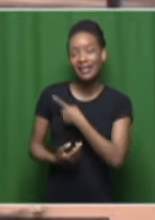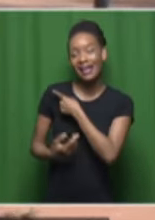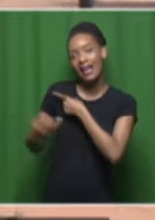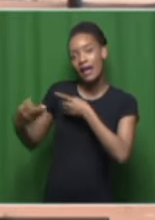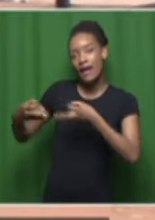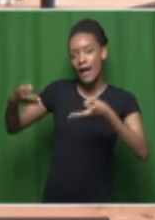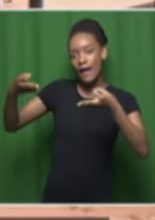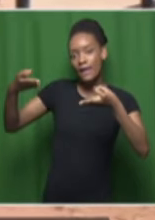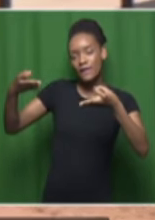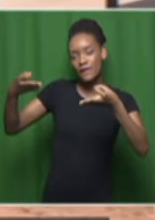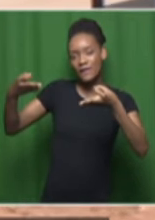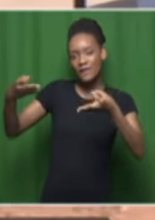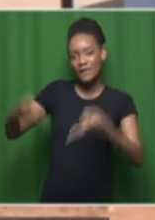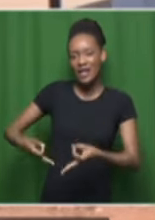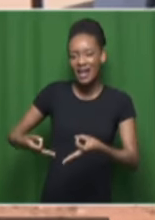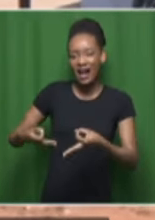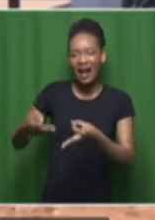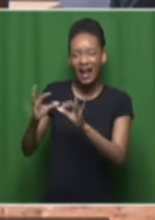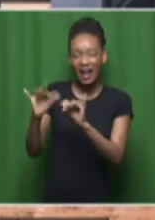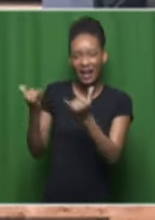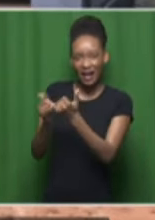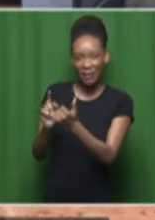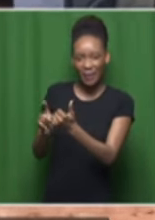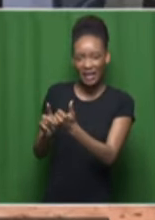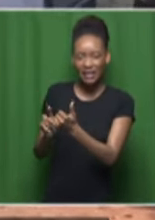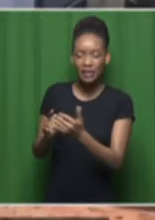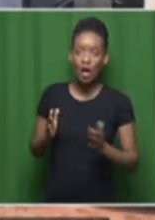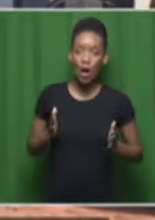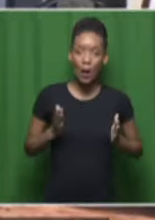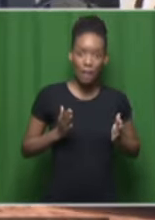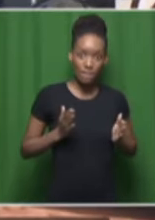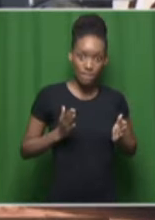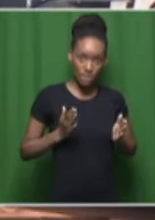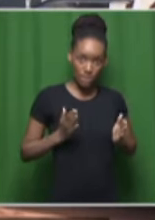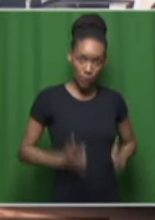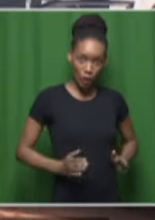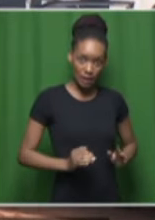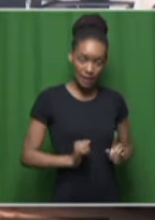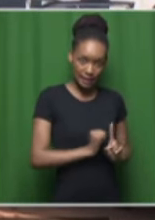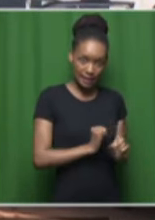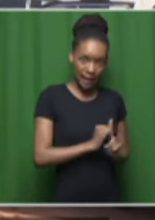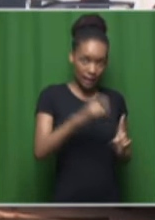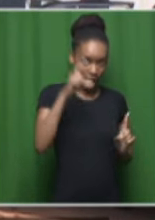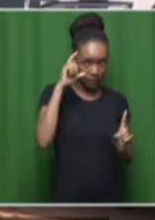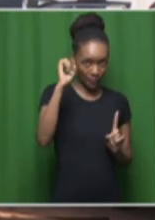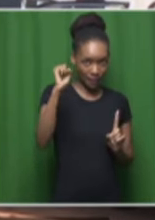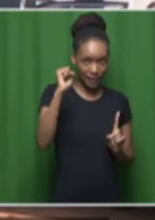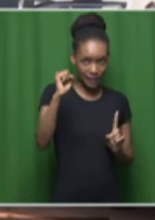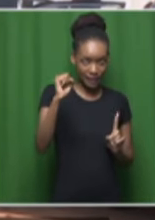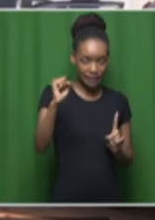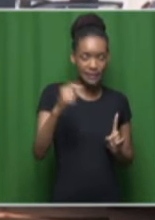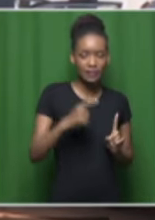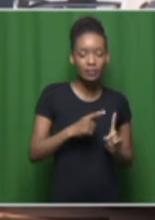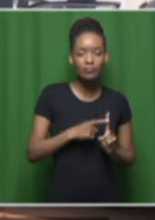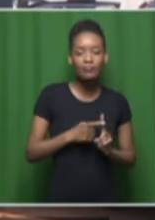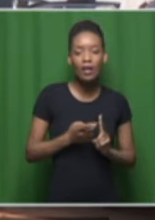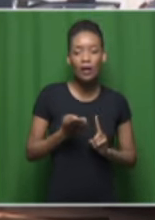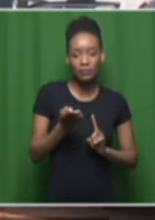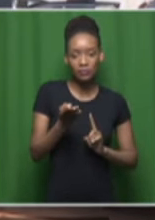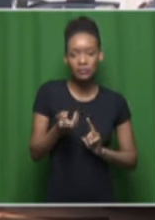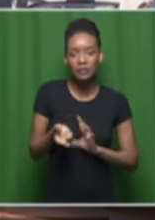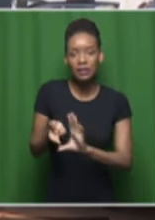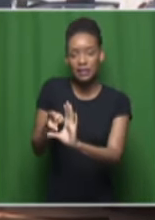funeral parlor. And this is where the body of Prince Mangosuthu Buthelezi has been kept